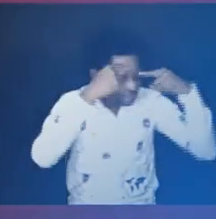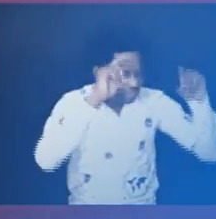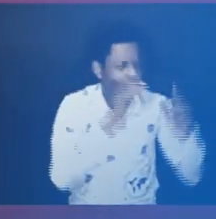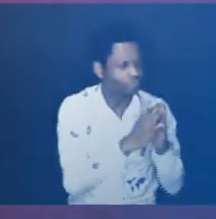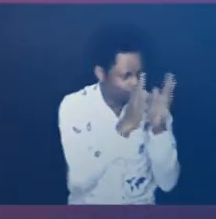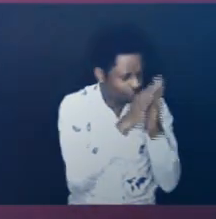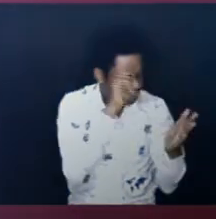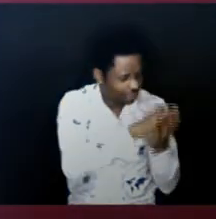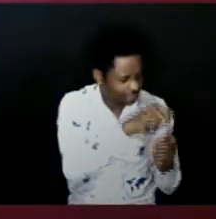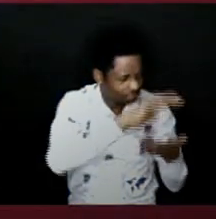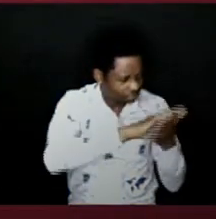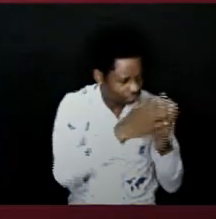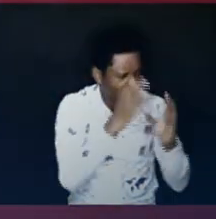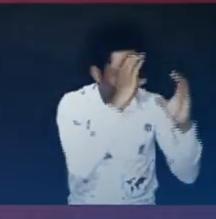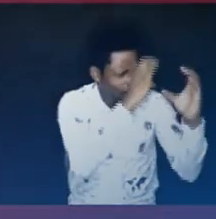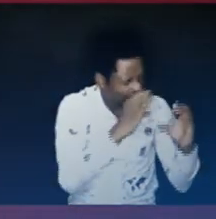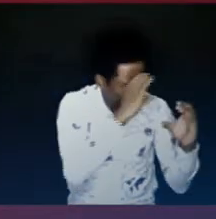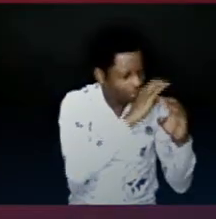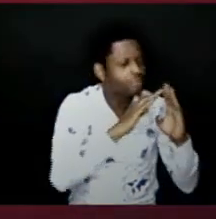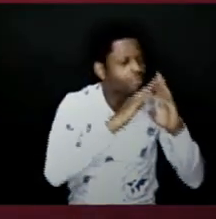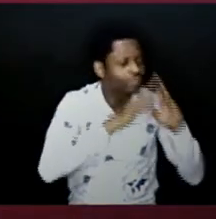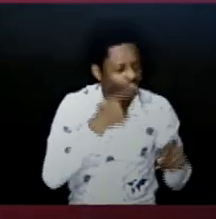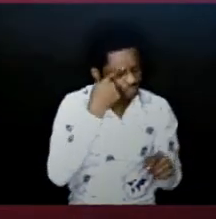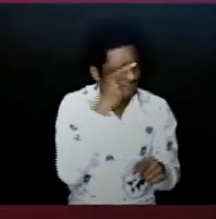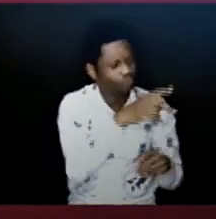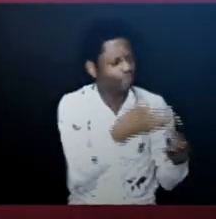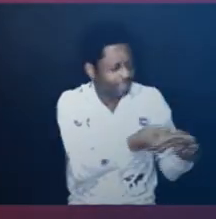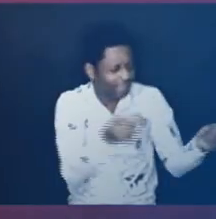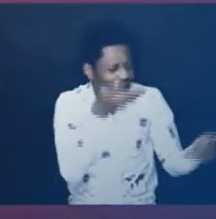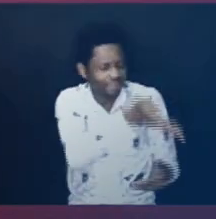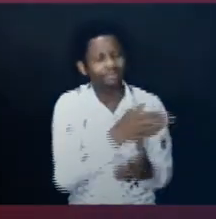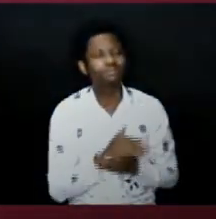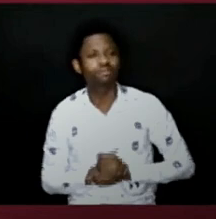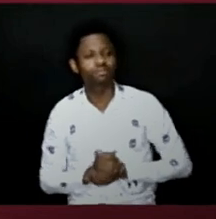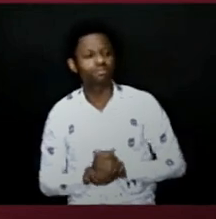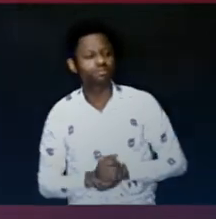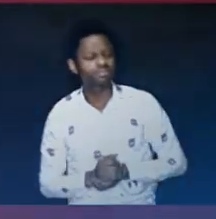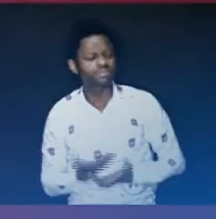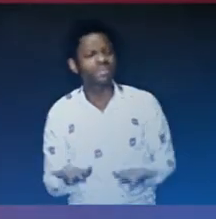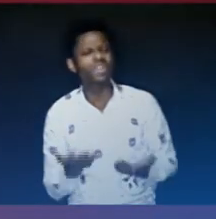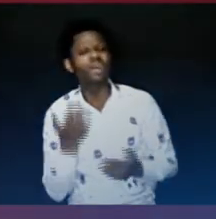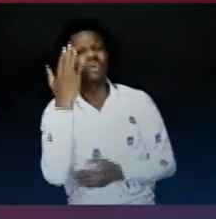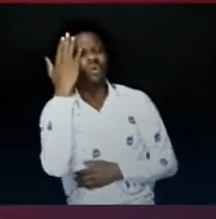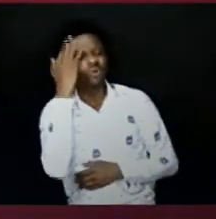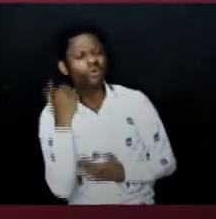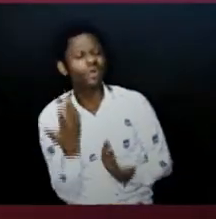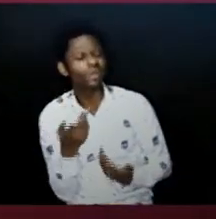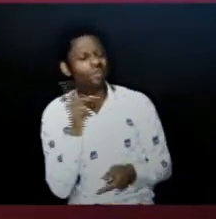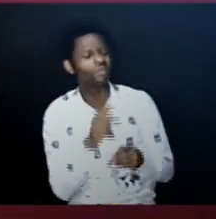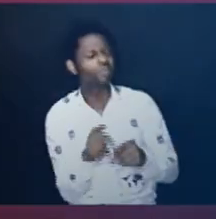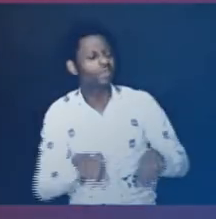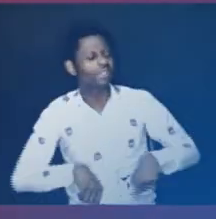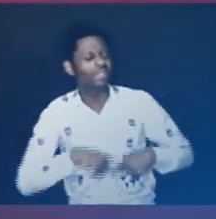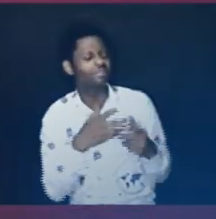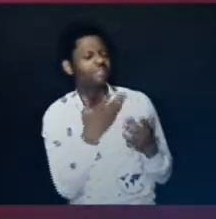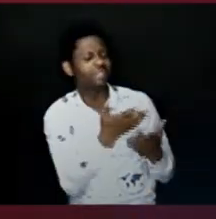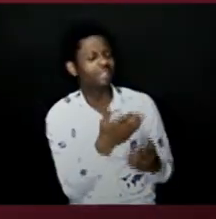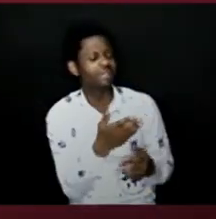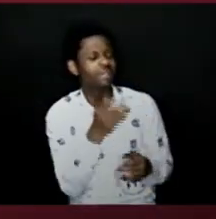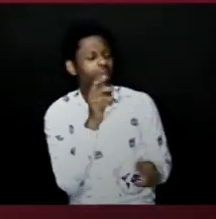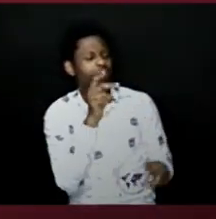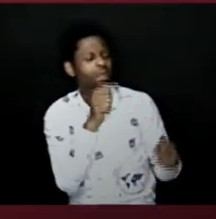Why should they seek the peace and the prosperity of the land to which they were